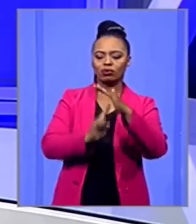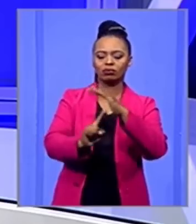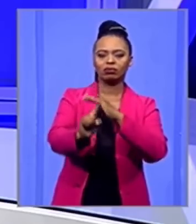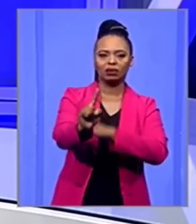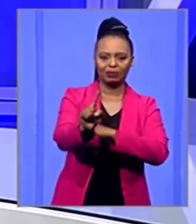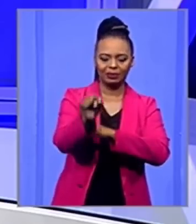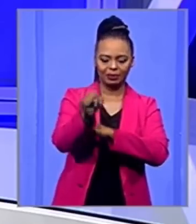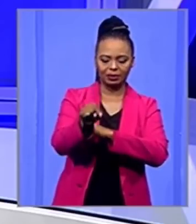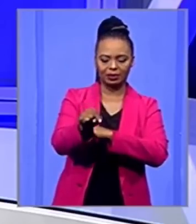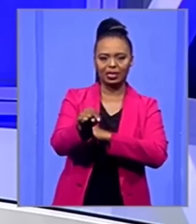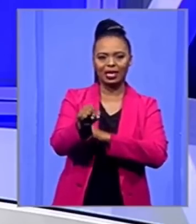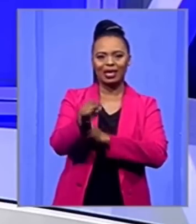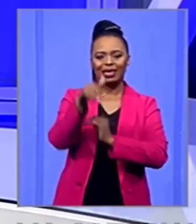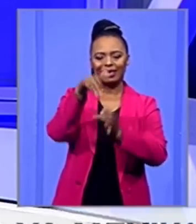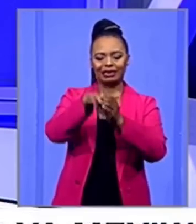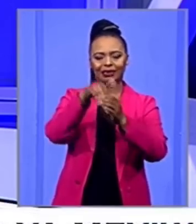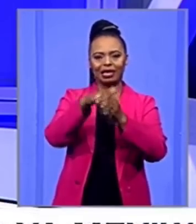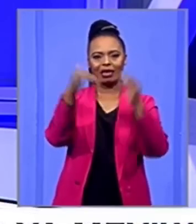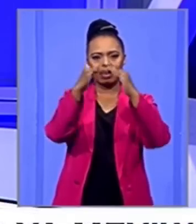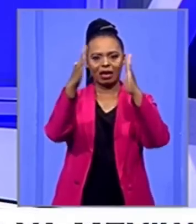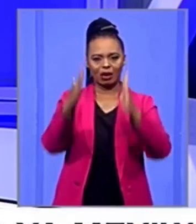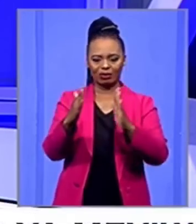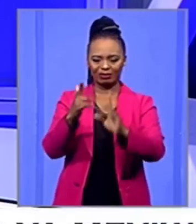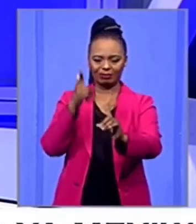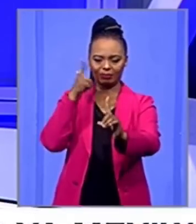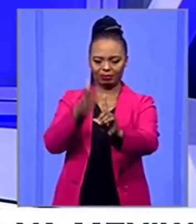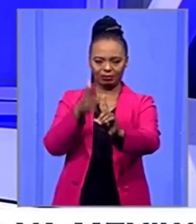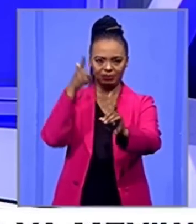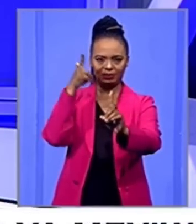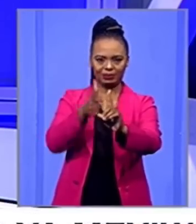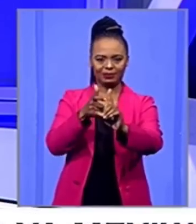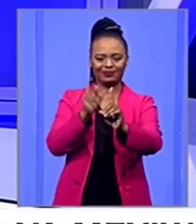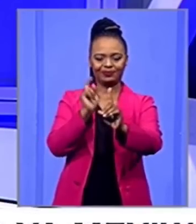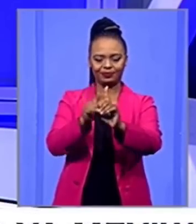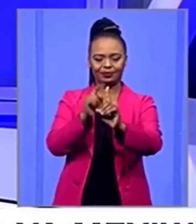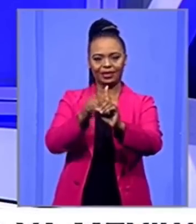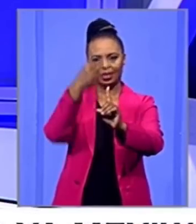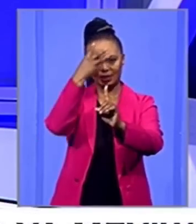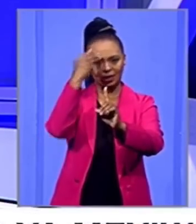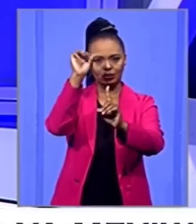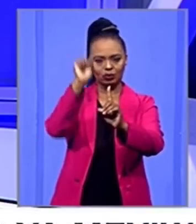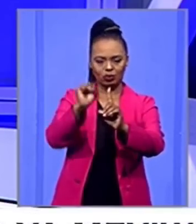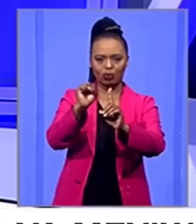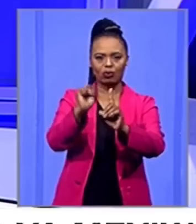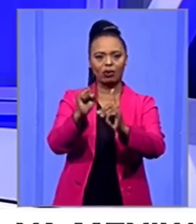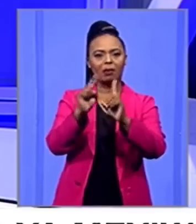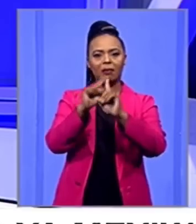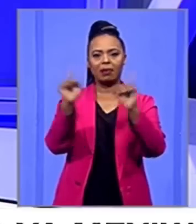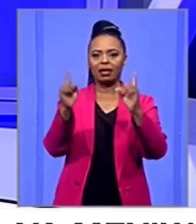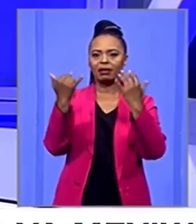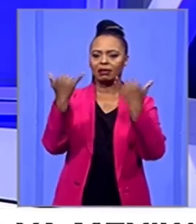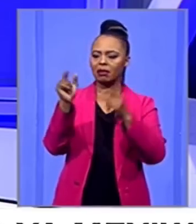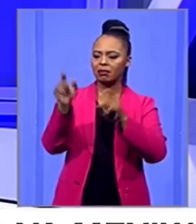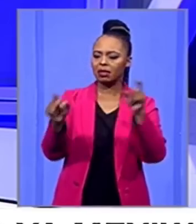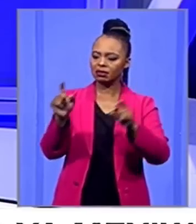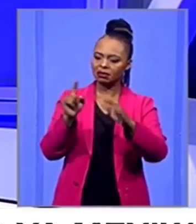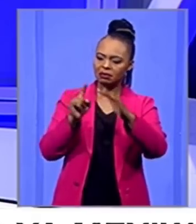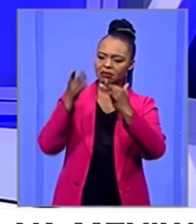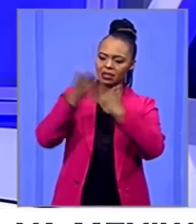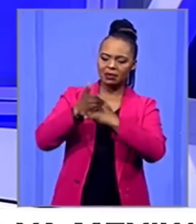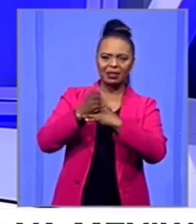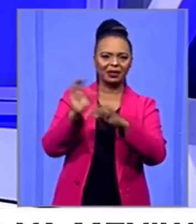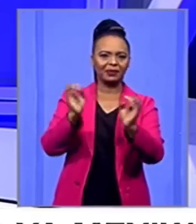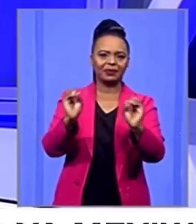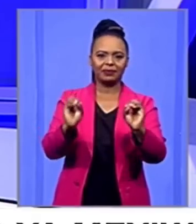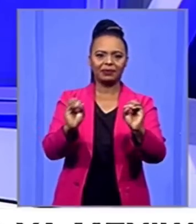ntlong o thuntšitše le go bolaya naletšana ya kgwele ya maoto le gore go be go sena bašwahledi bao ba tsenago ka ntlong